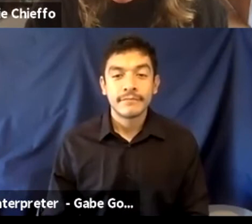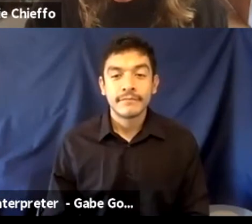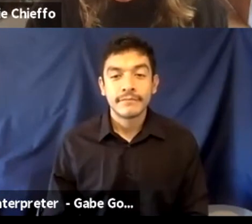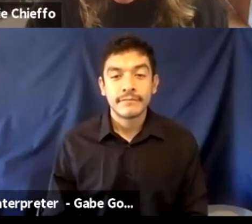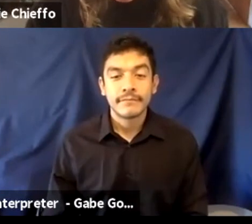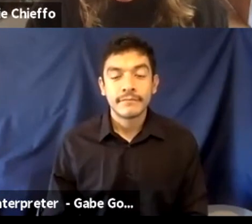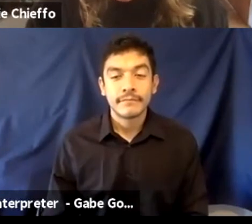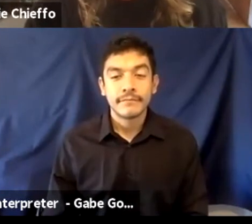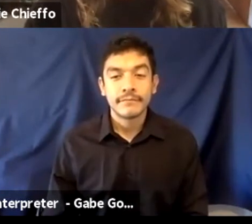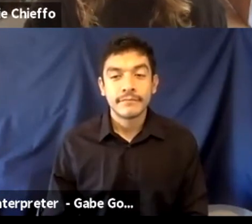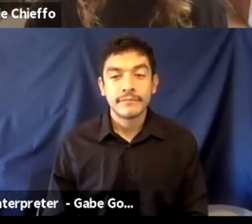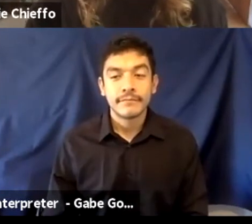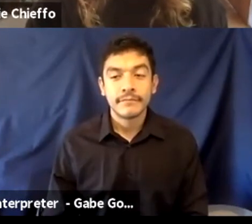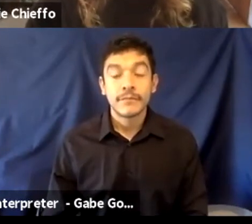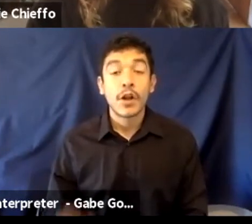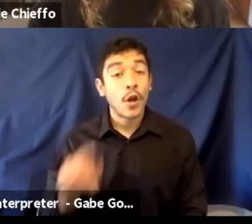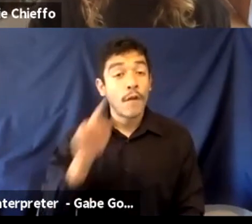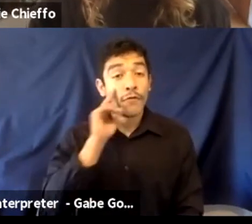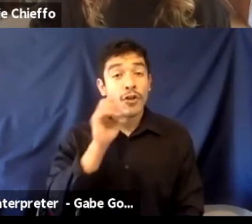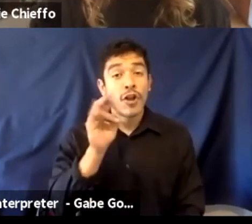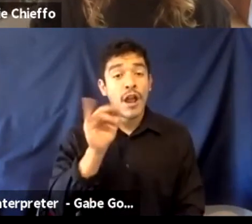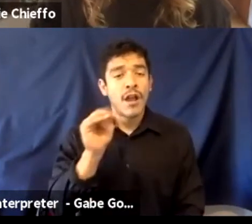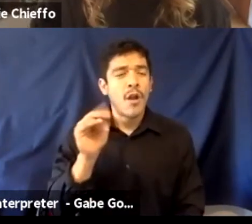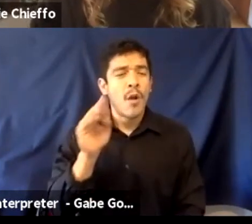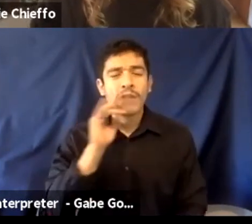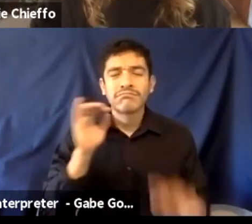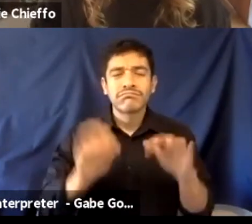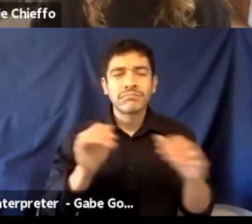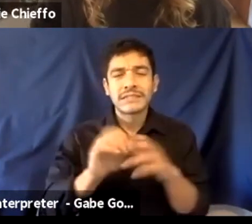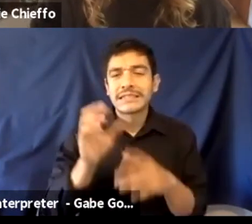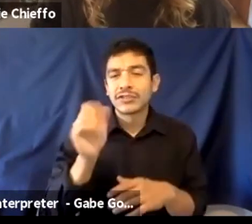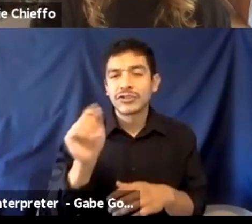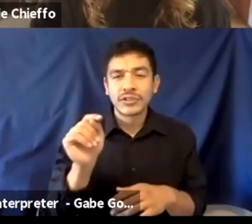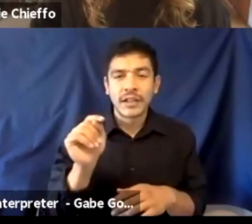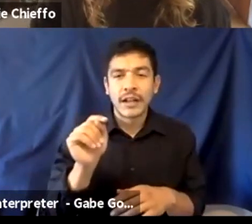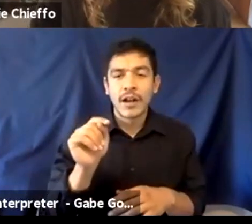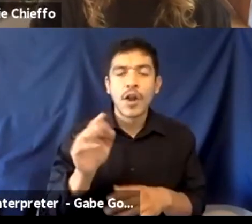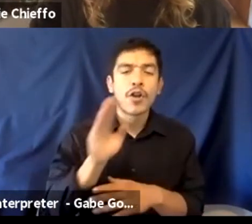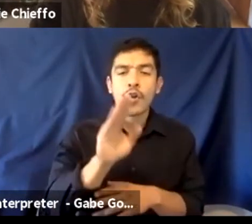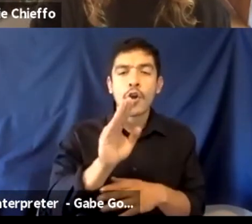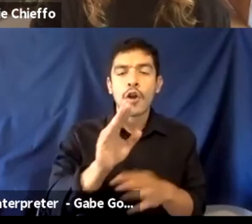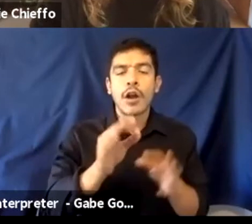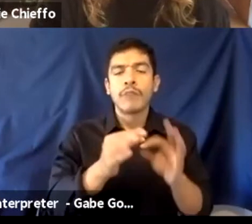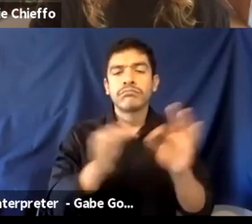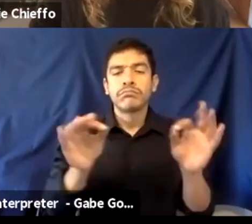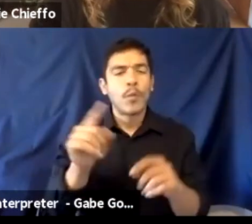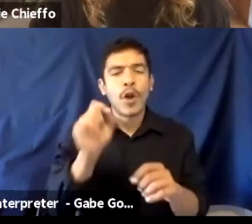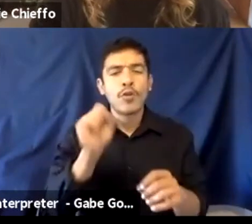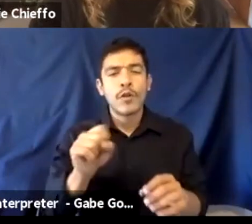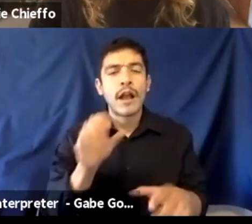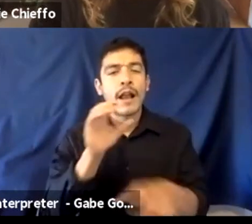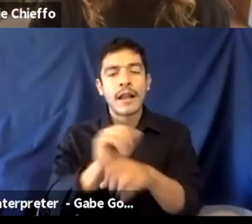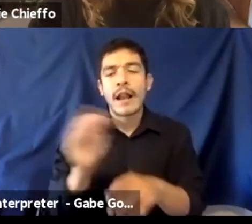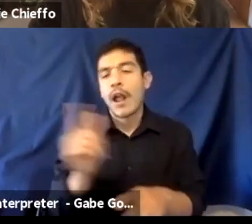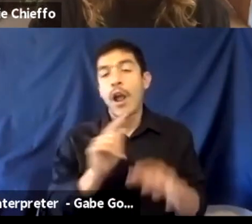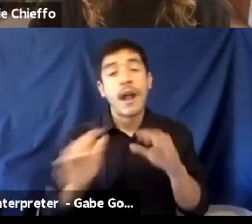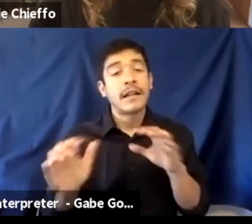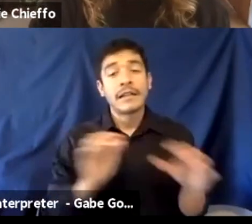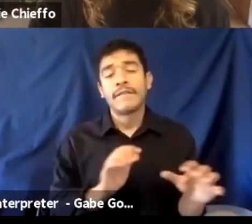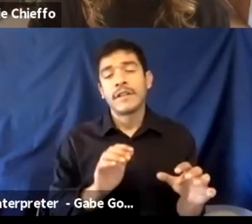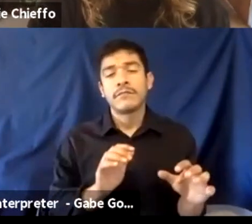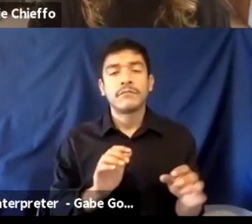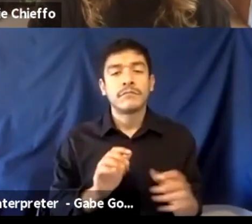Oh, Aaron, we'll pop in the chat here, the website where you can get the activities. So I think if